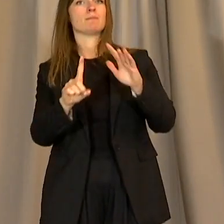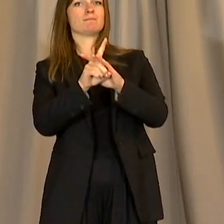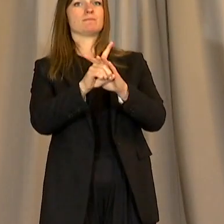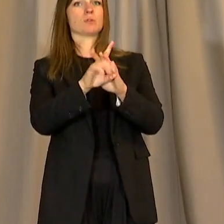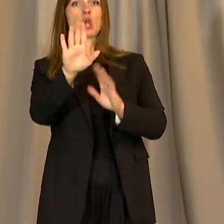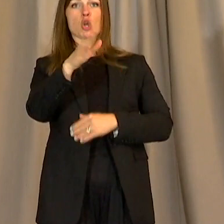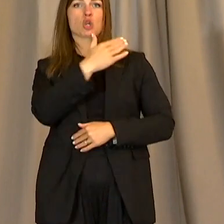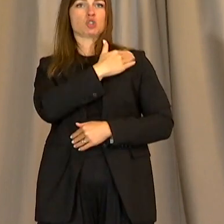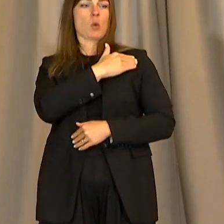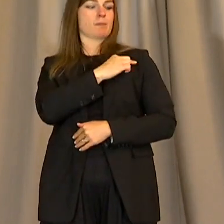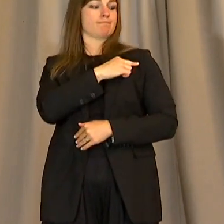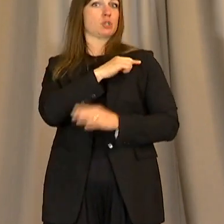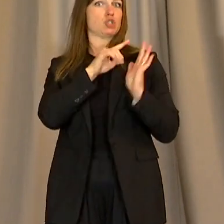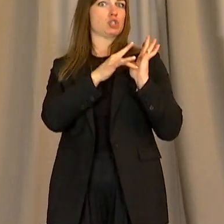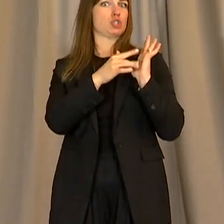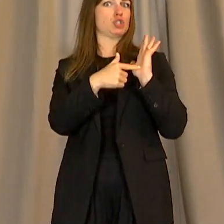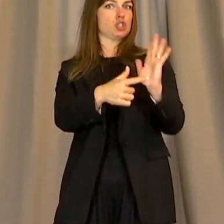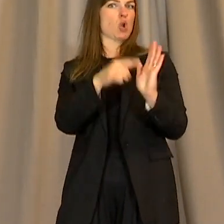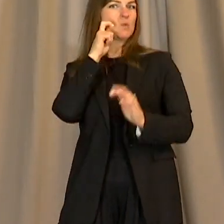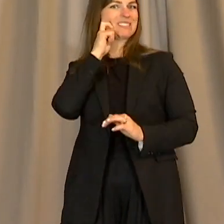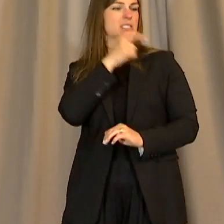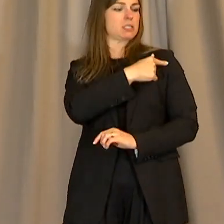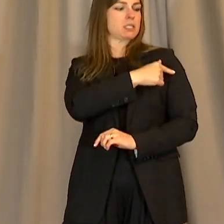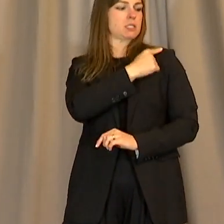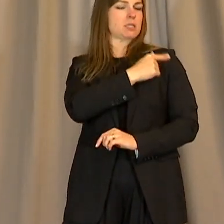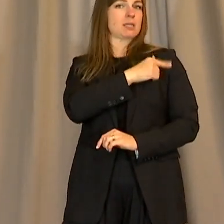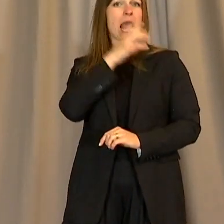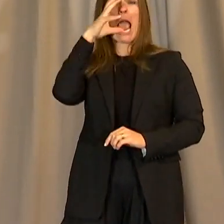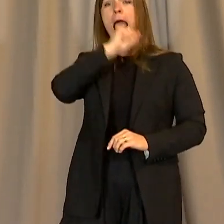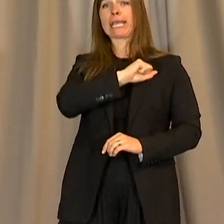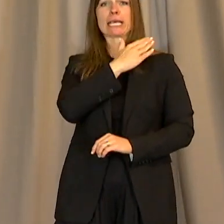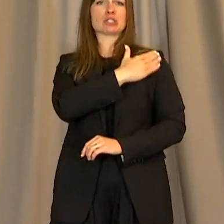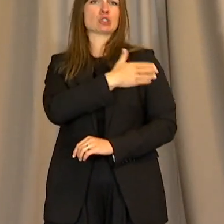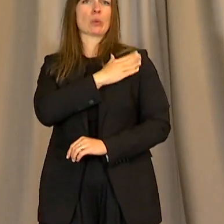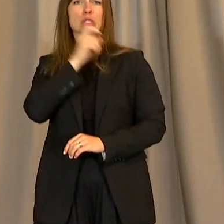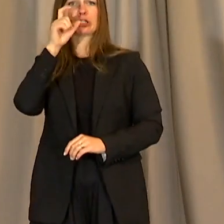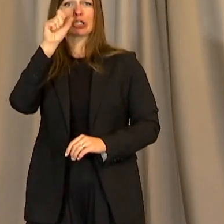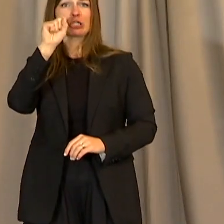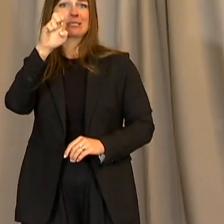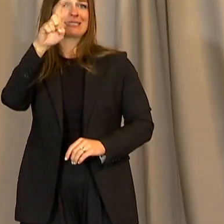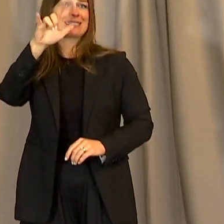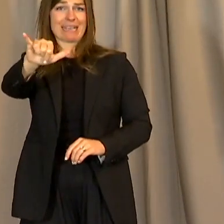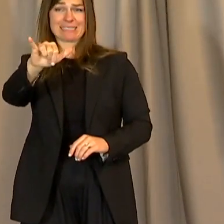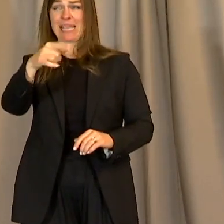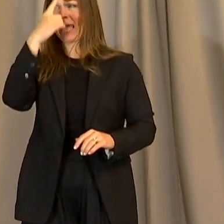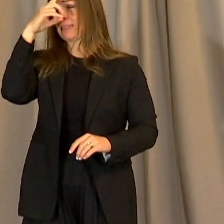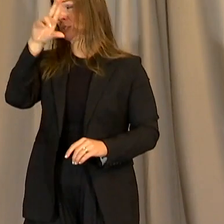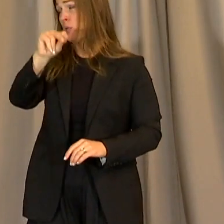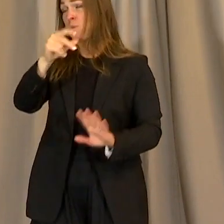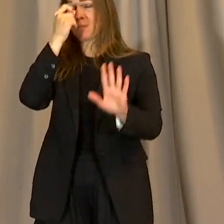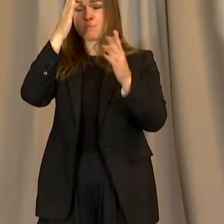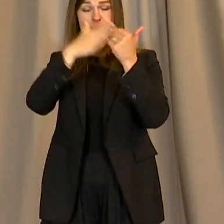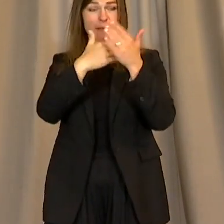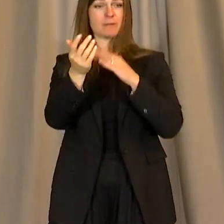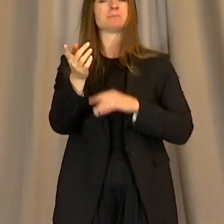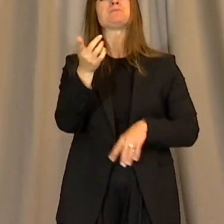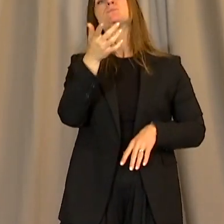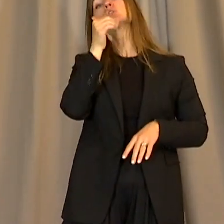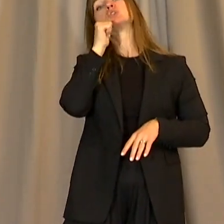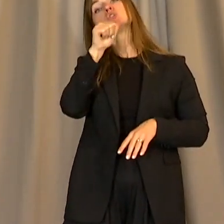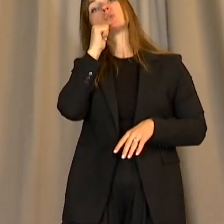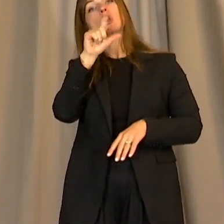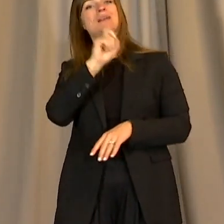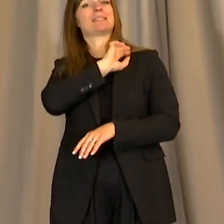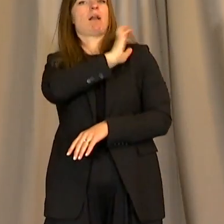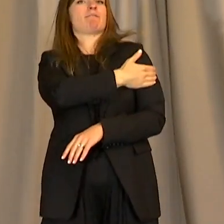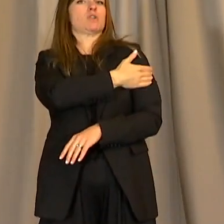shoulder, I guess shoulders are sexy. I don't know, but I don't think they are, but whatever. So she has to somehow cover